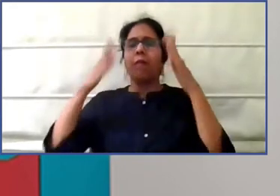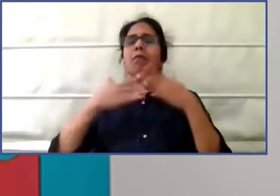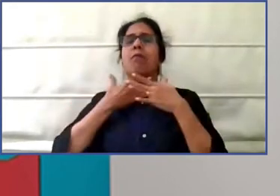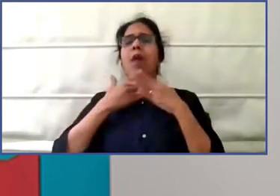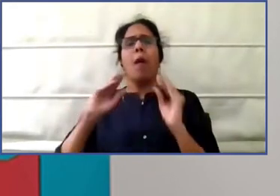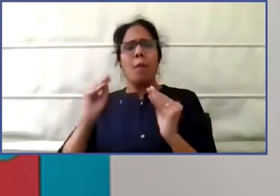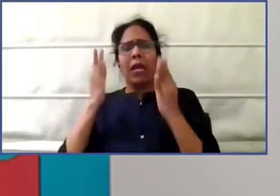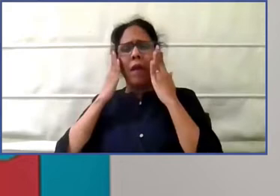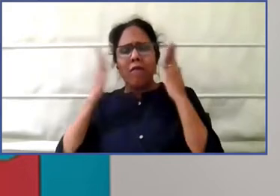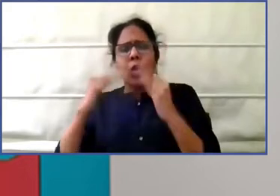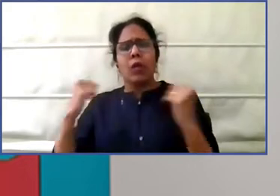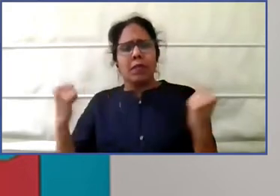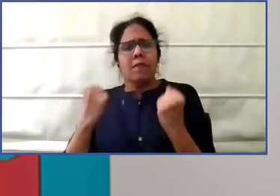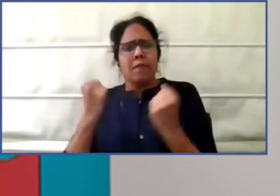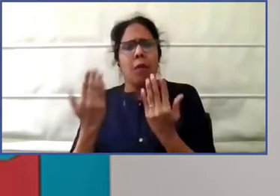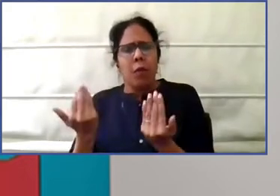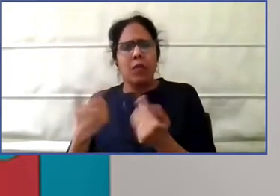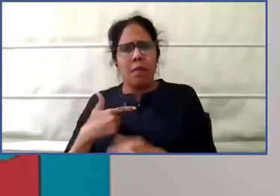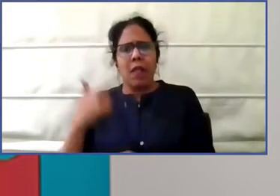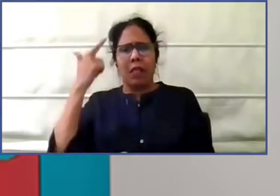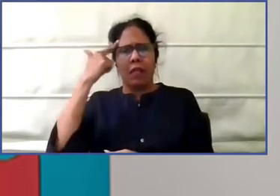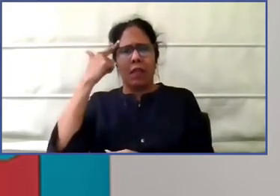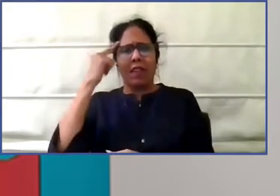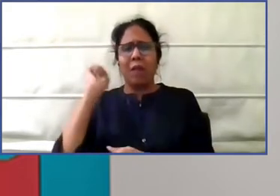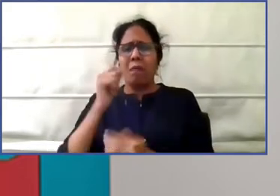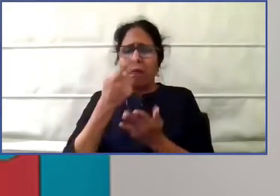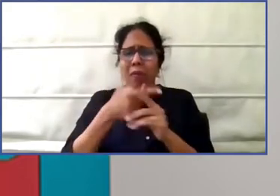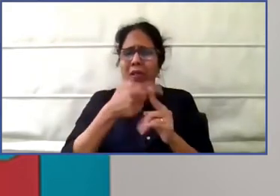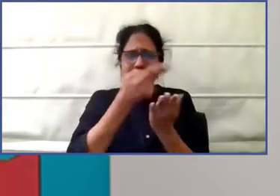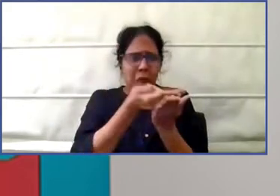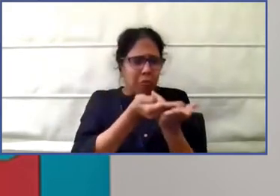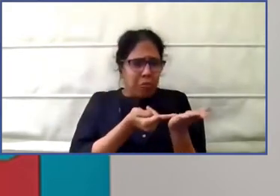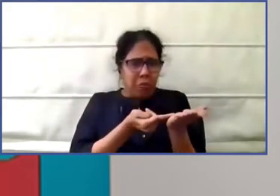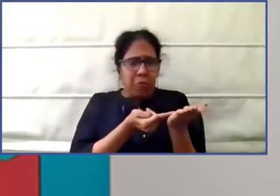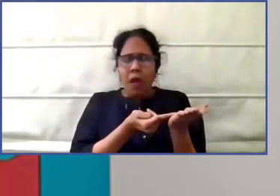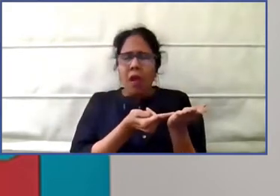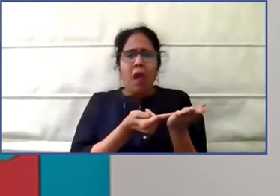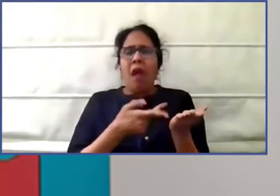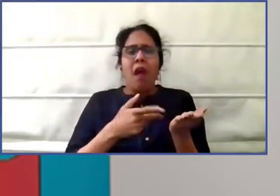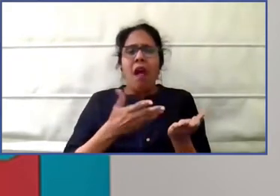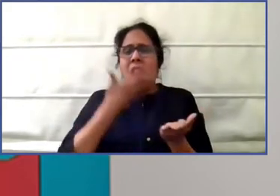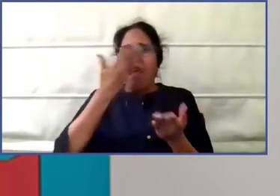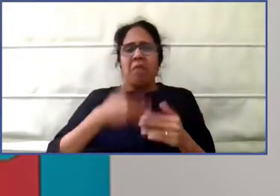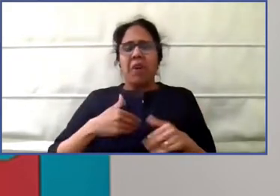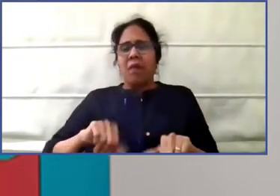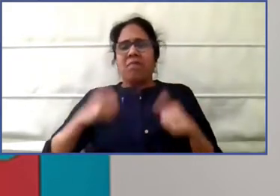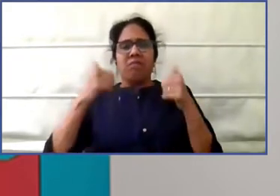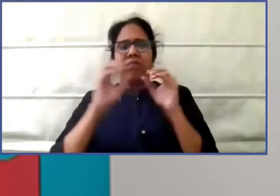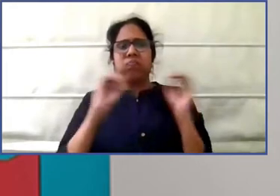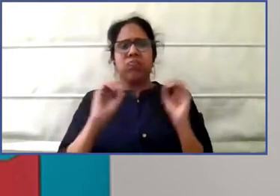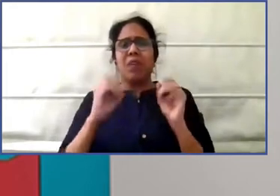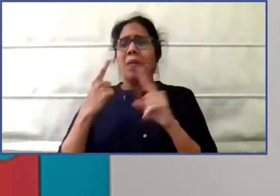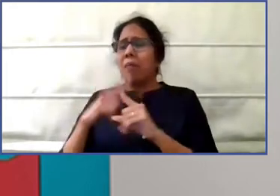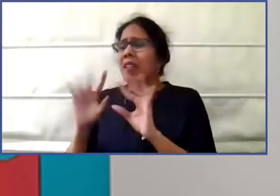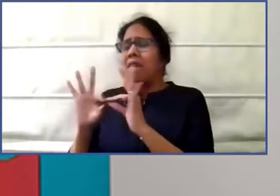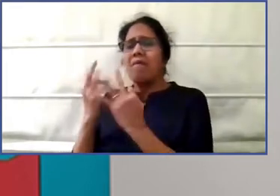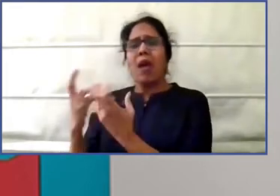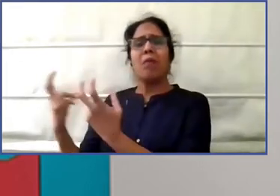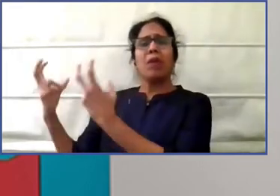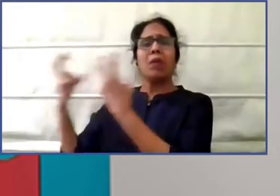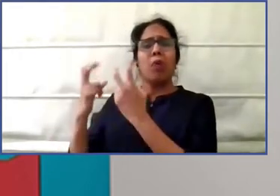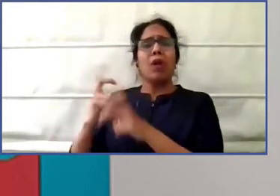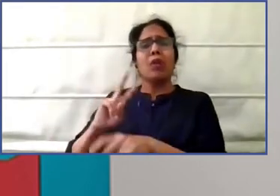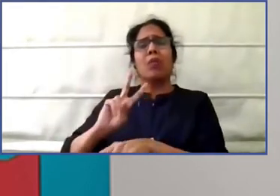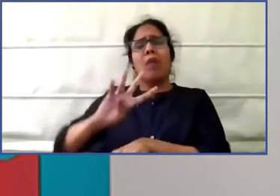being bedridden, I wasn't living my life, and my family wasn't living theirs. They were 24/7 being around me.